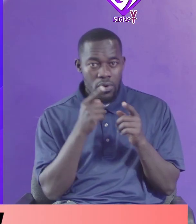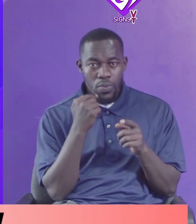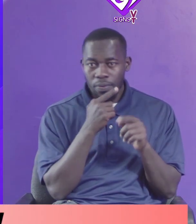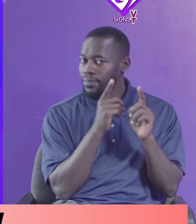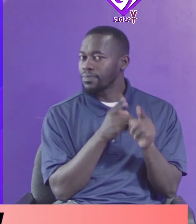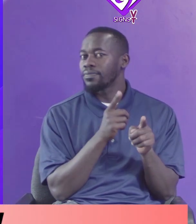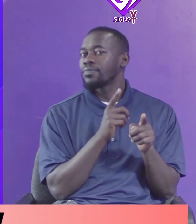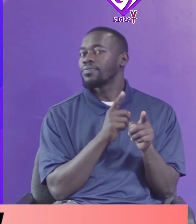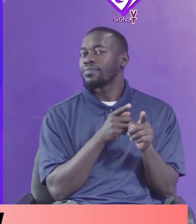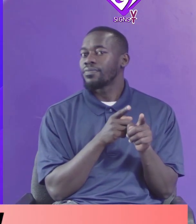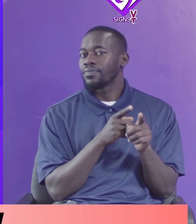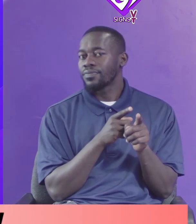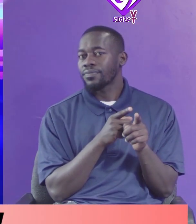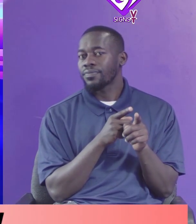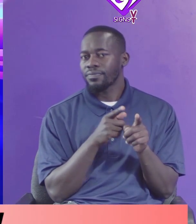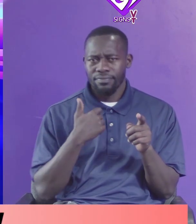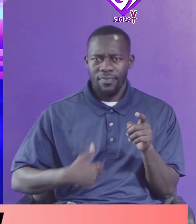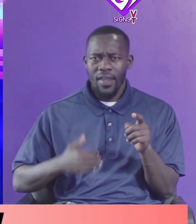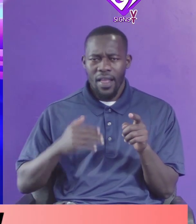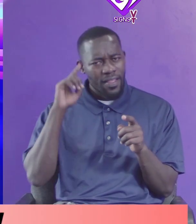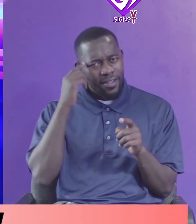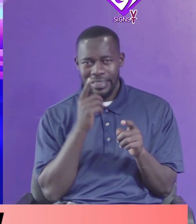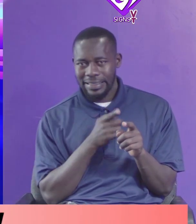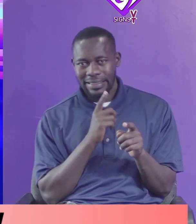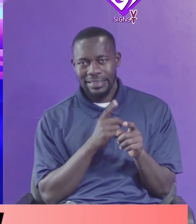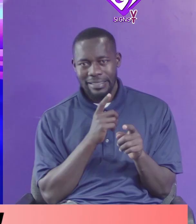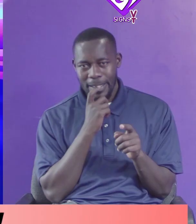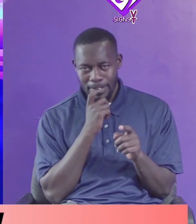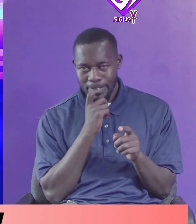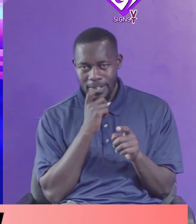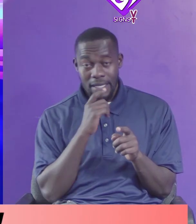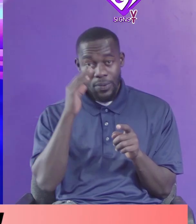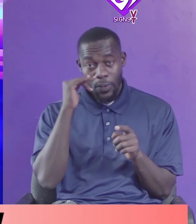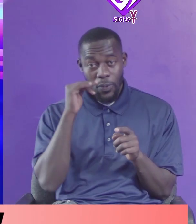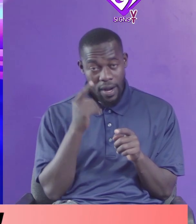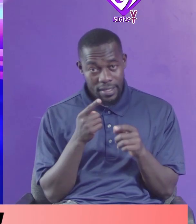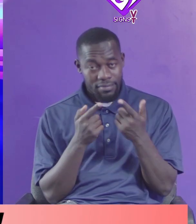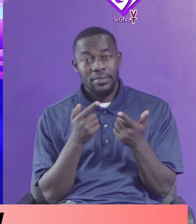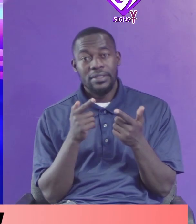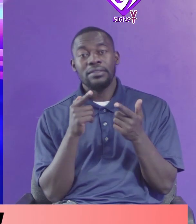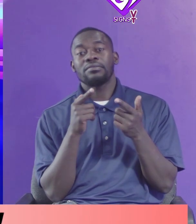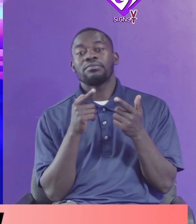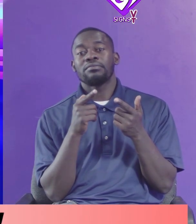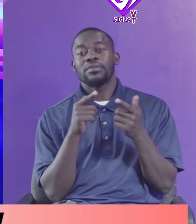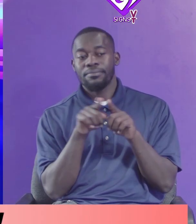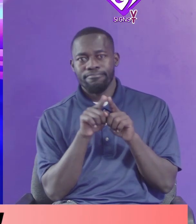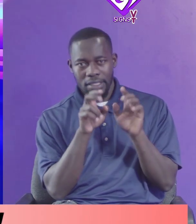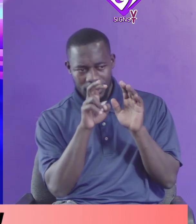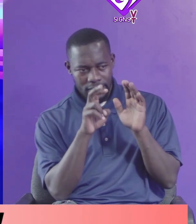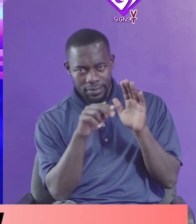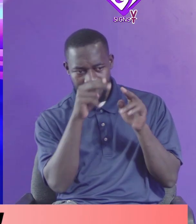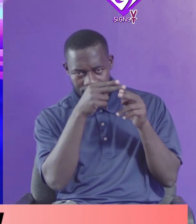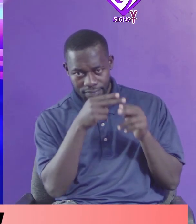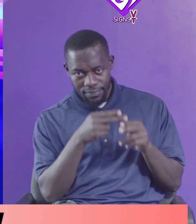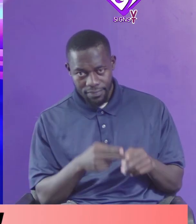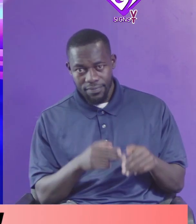vipi? I think this one, this is a tough one because I was just checking on the table. Everton is,